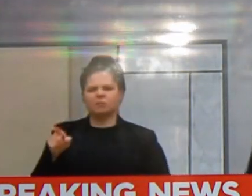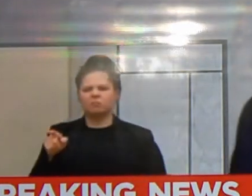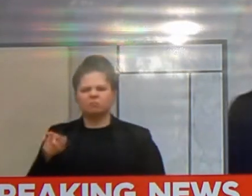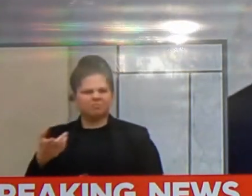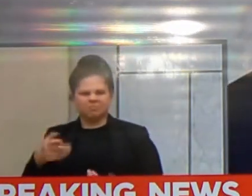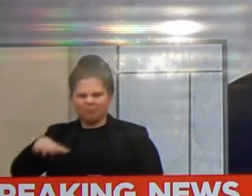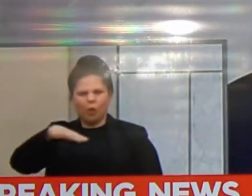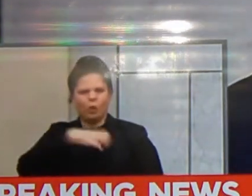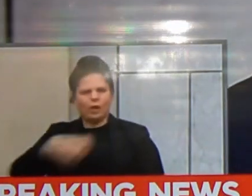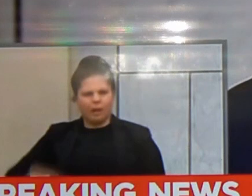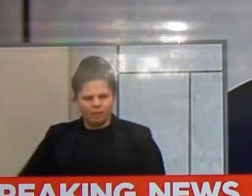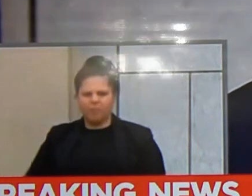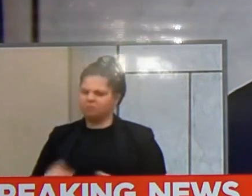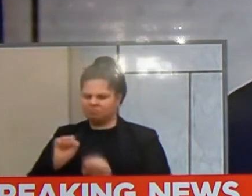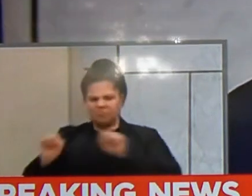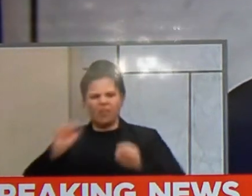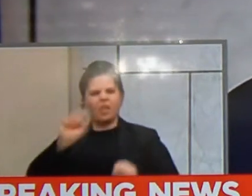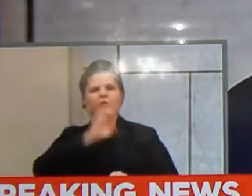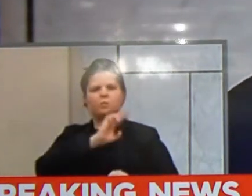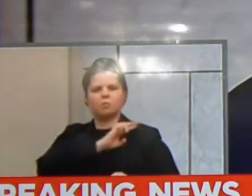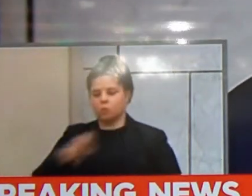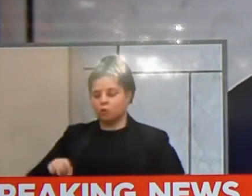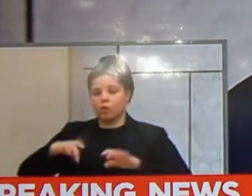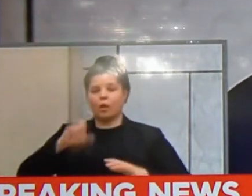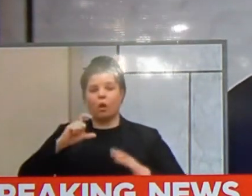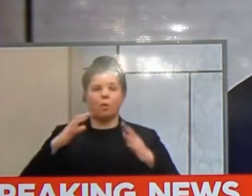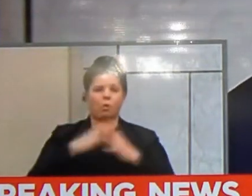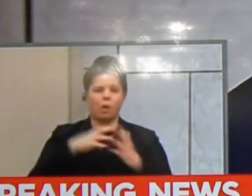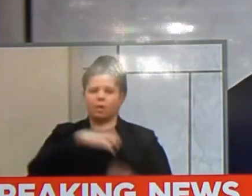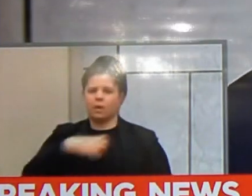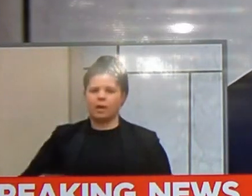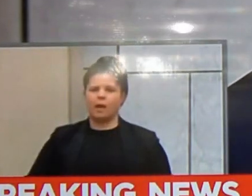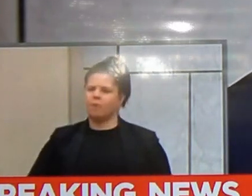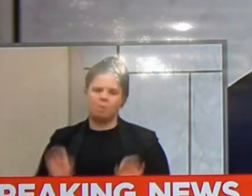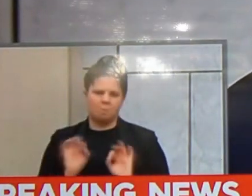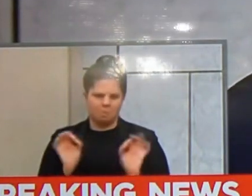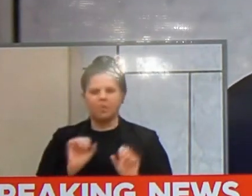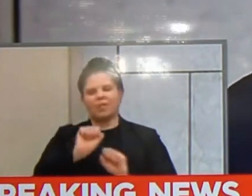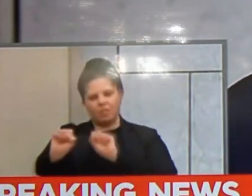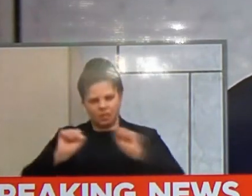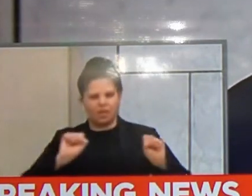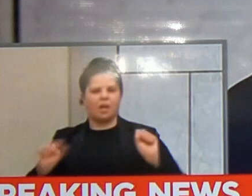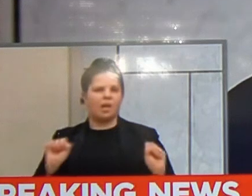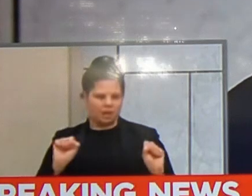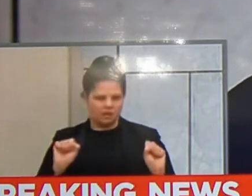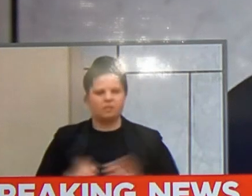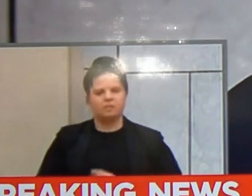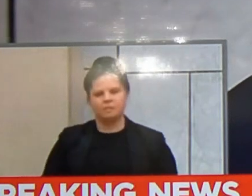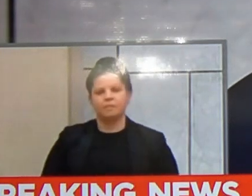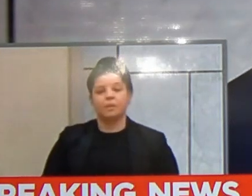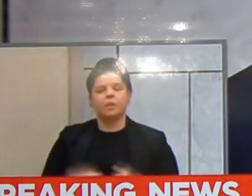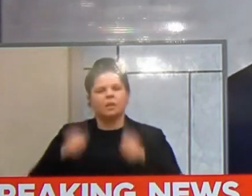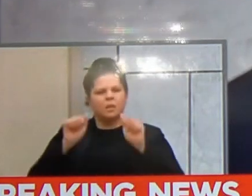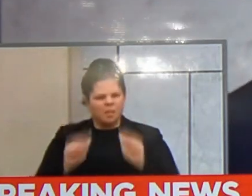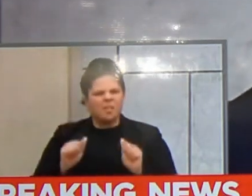be provided by the state and territory governments, not the Commonwealth Government. On commercial leases, as